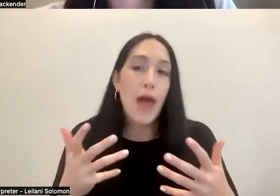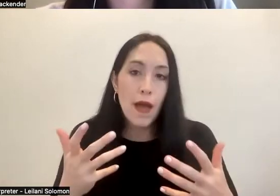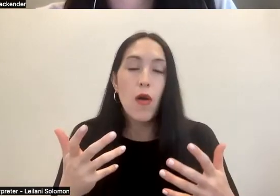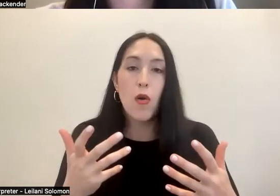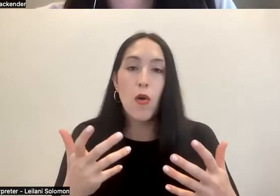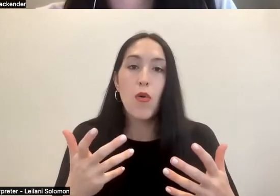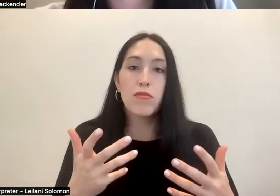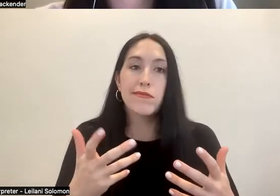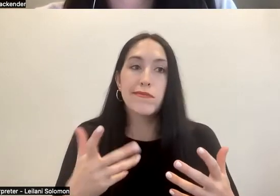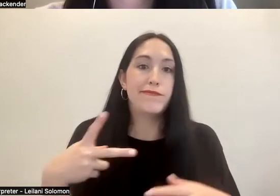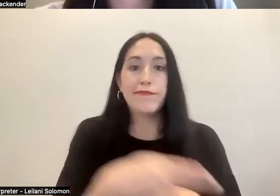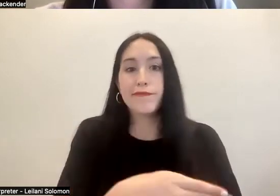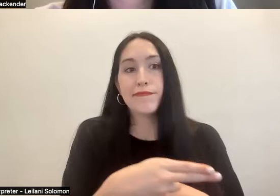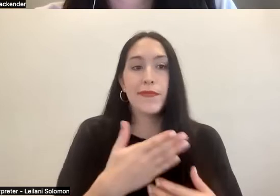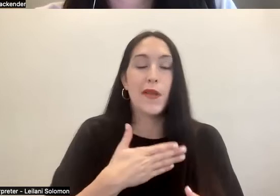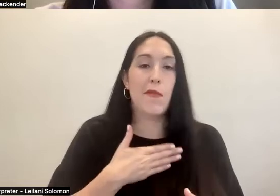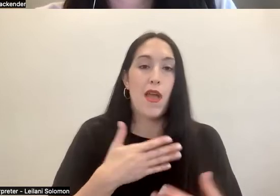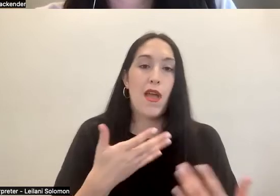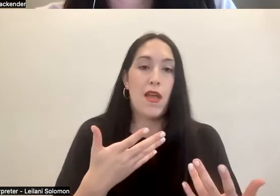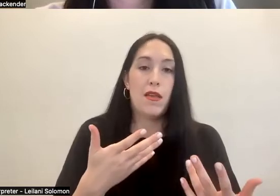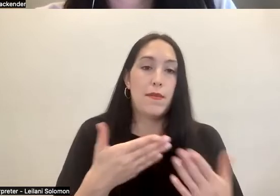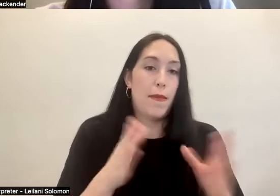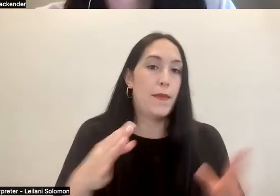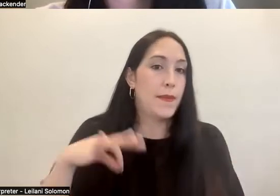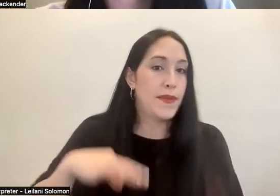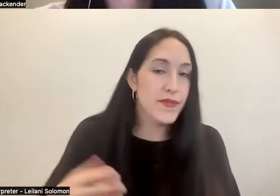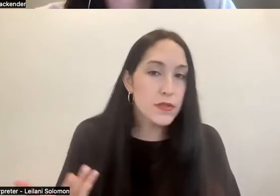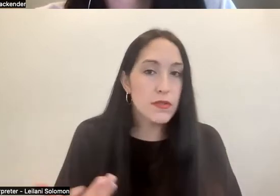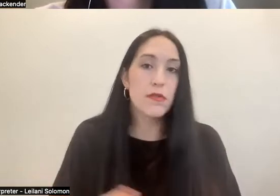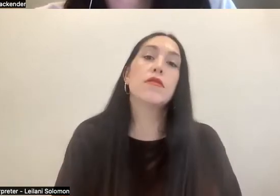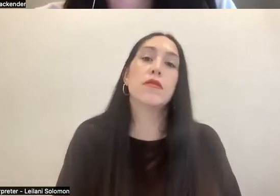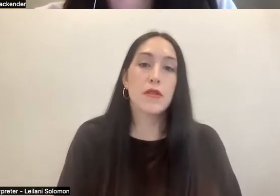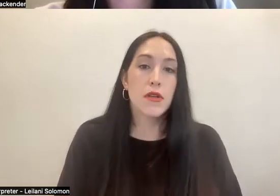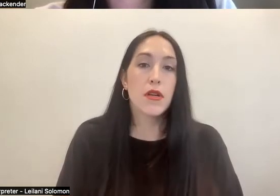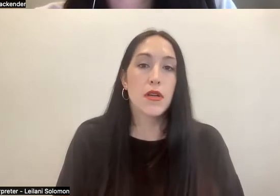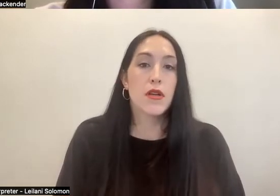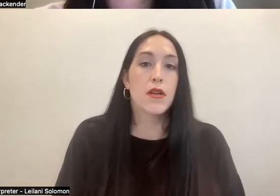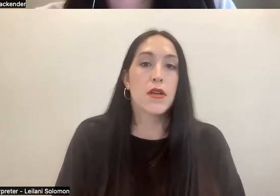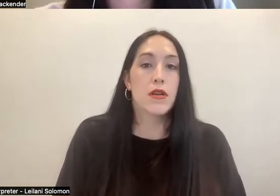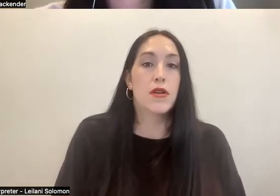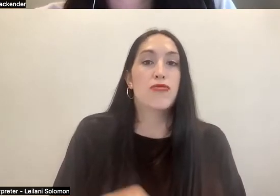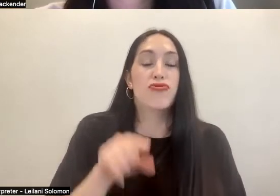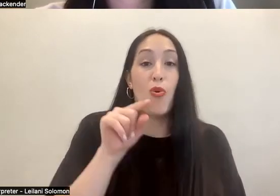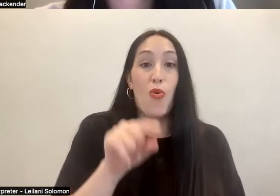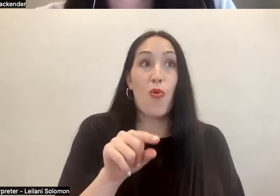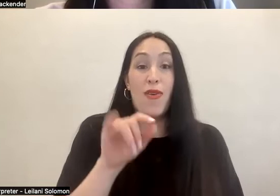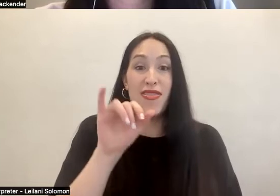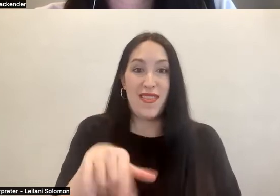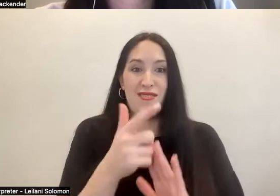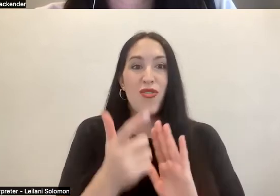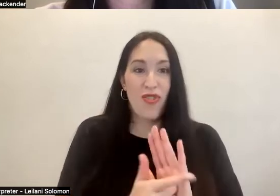lot of those parents and self-advocates' hard work, the Achieving a Better Life Experience Act, or better known